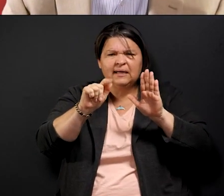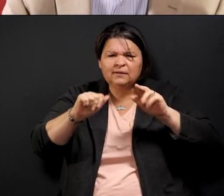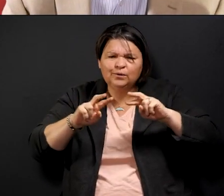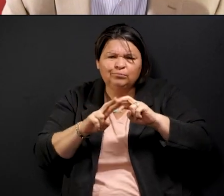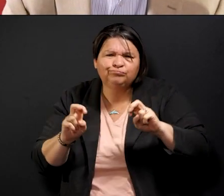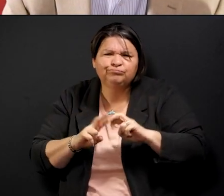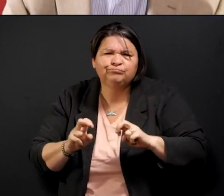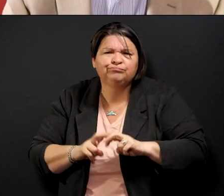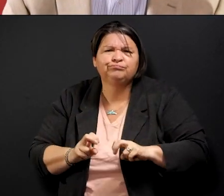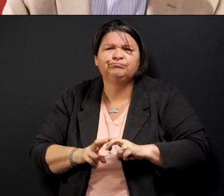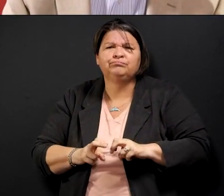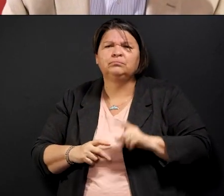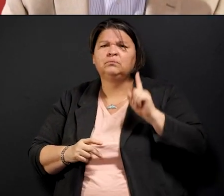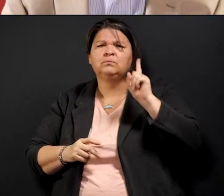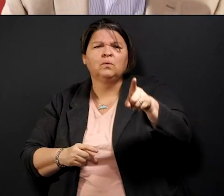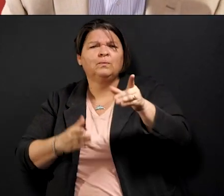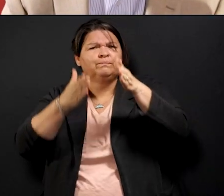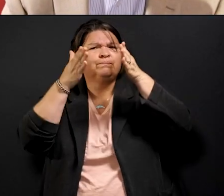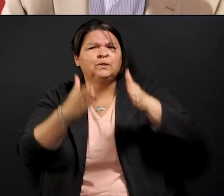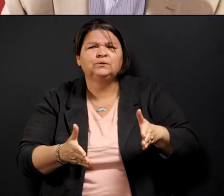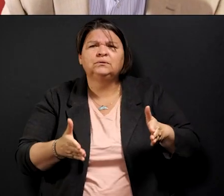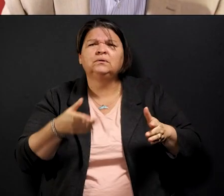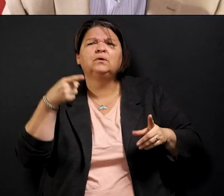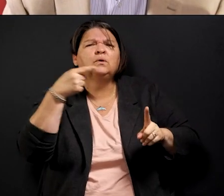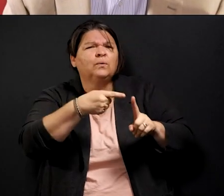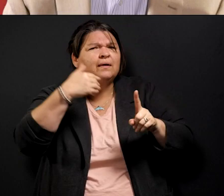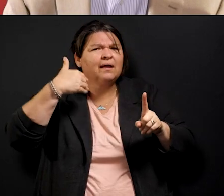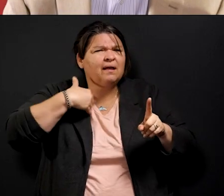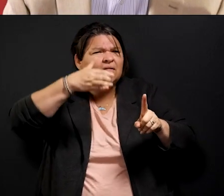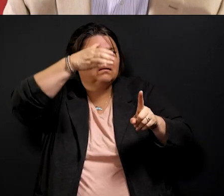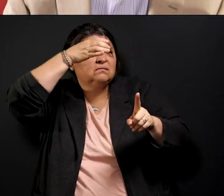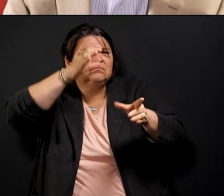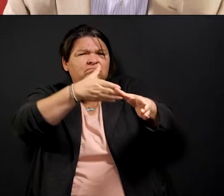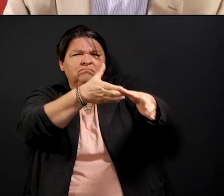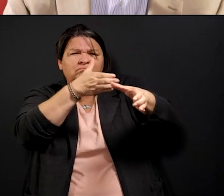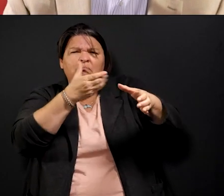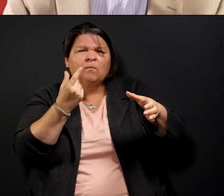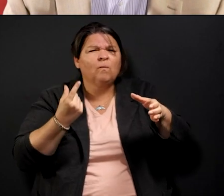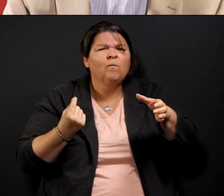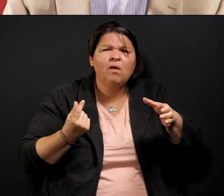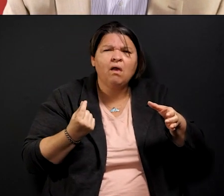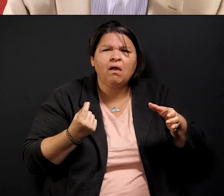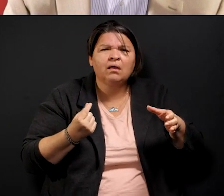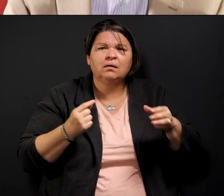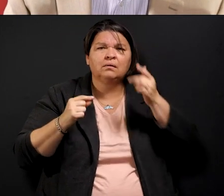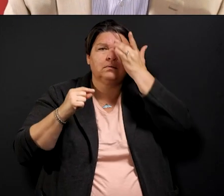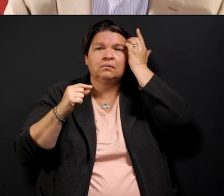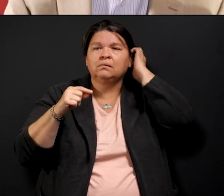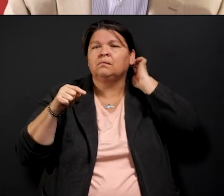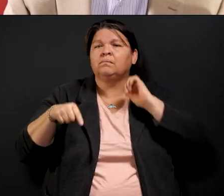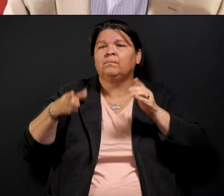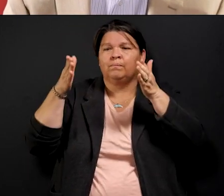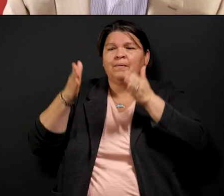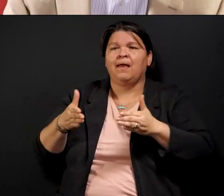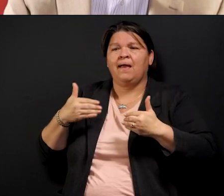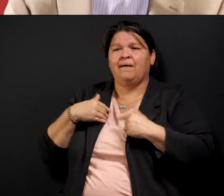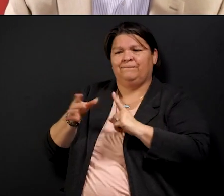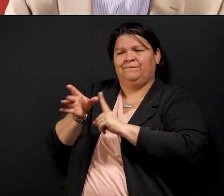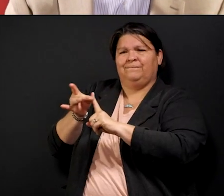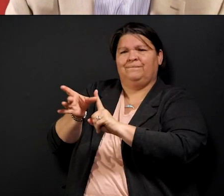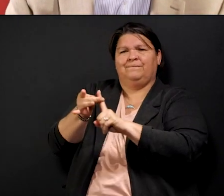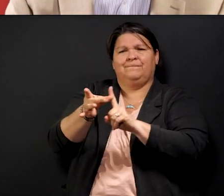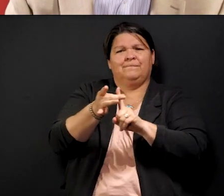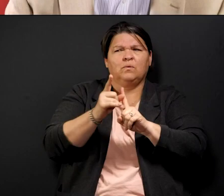going to the business community, talking to residents, and their ideas are to come up to help guide us to pass on